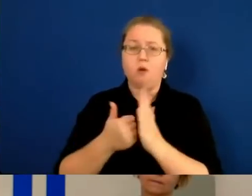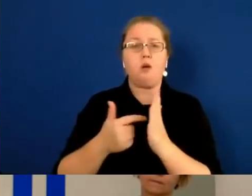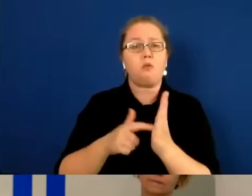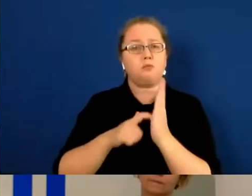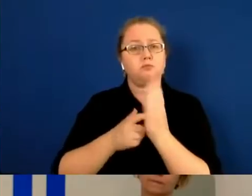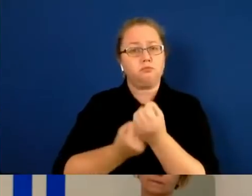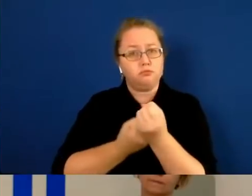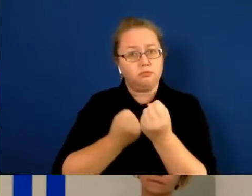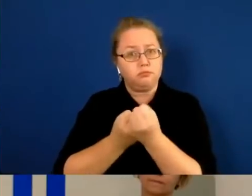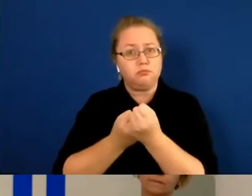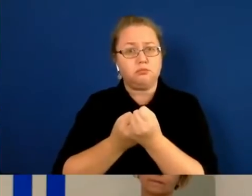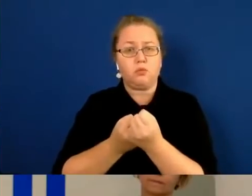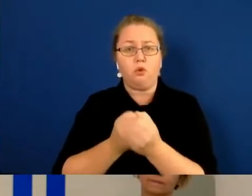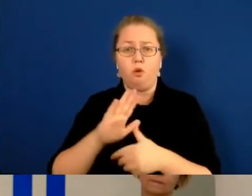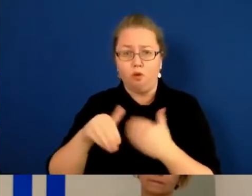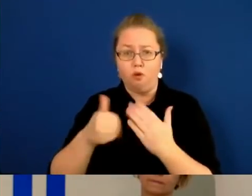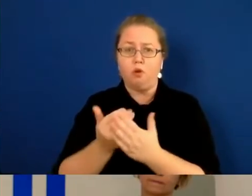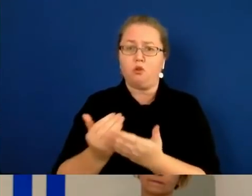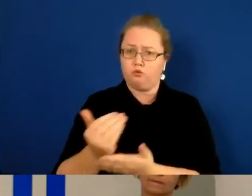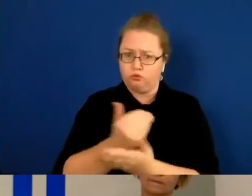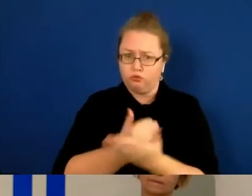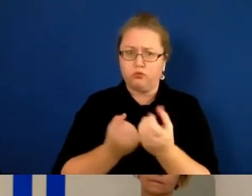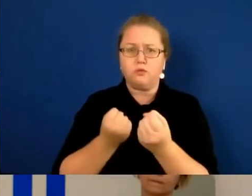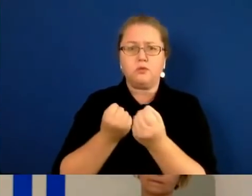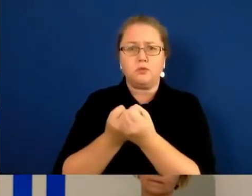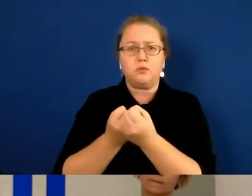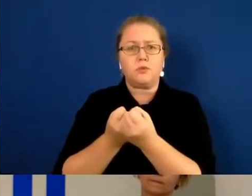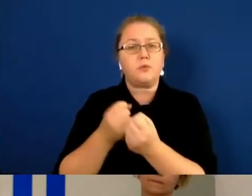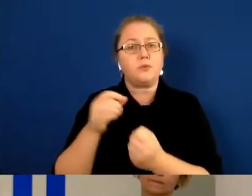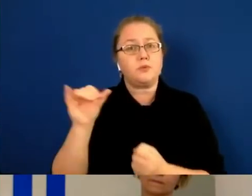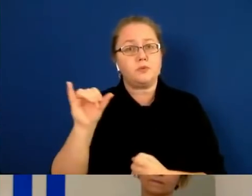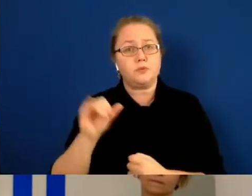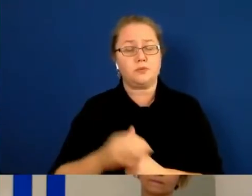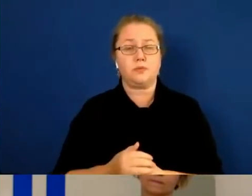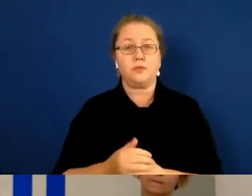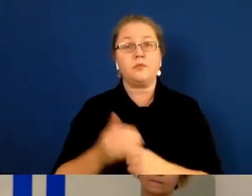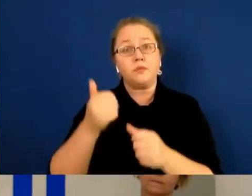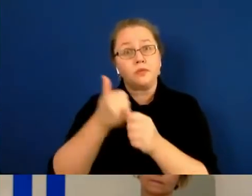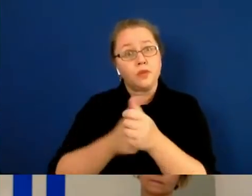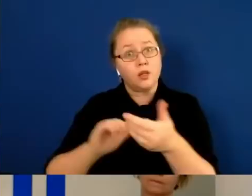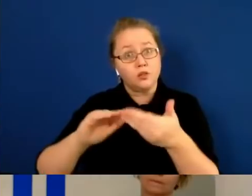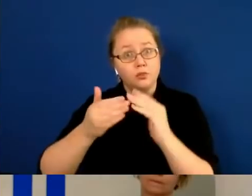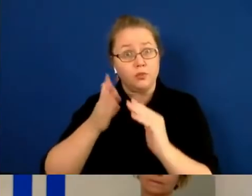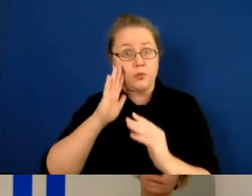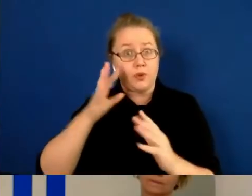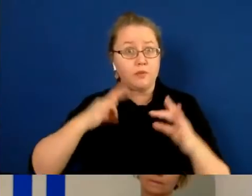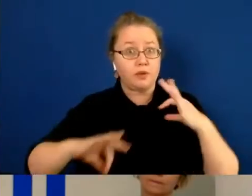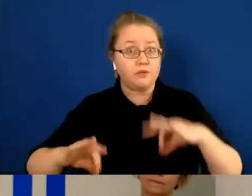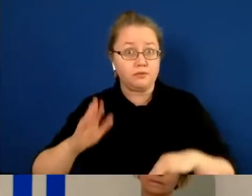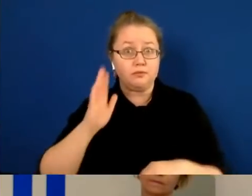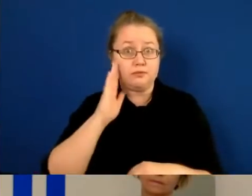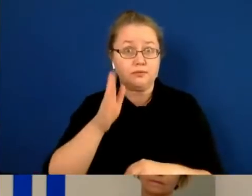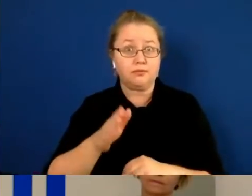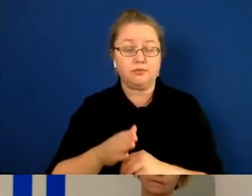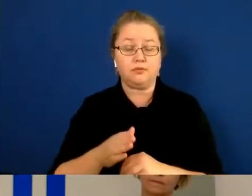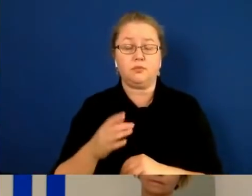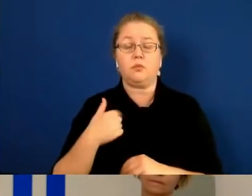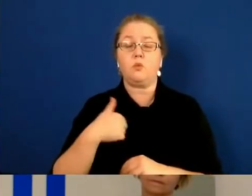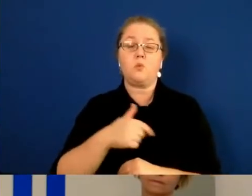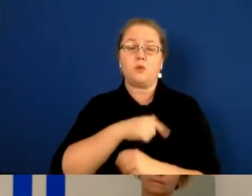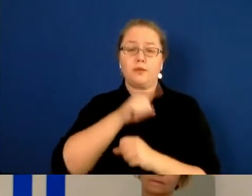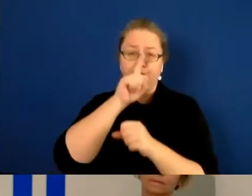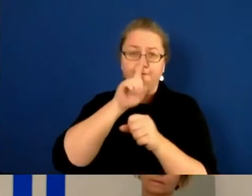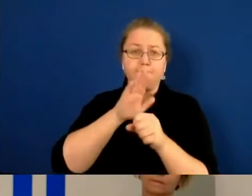offered, and every action is taken where lives and safety are at risk. No community is immune to COVID-19.